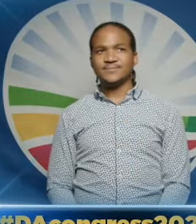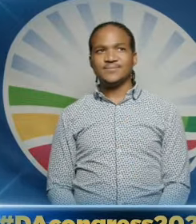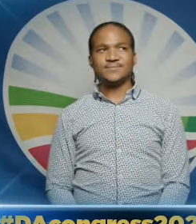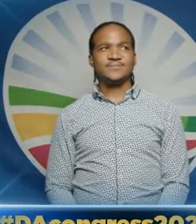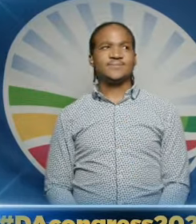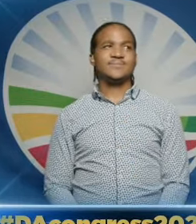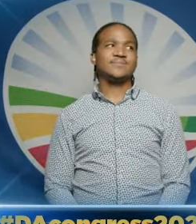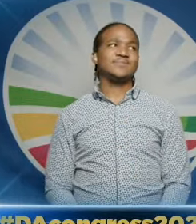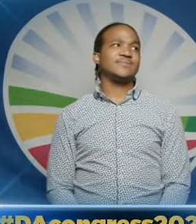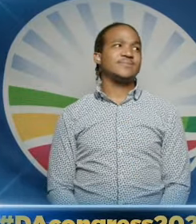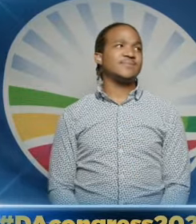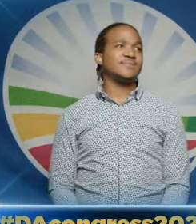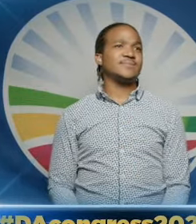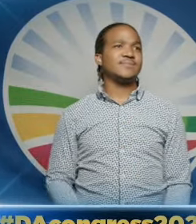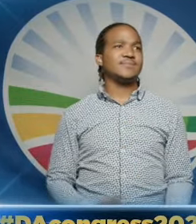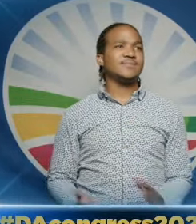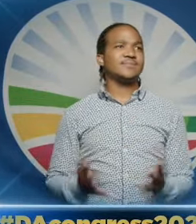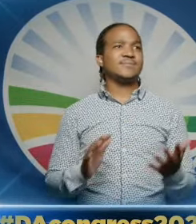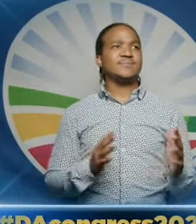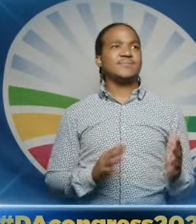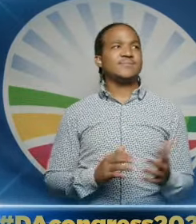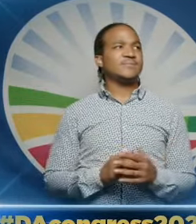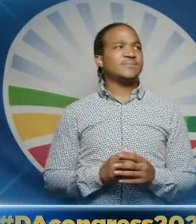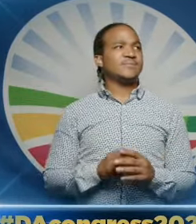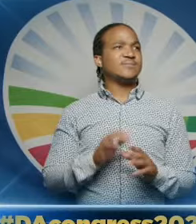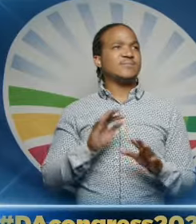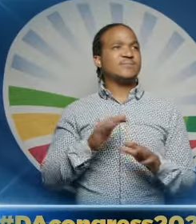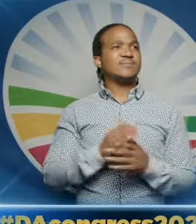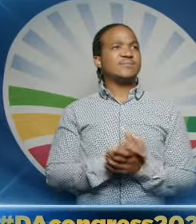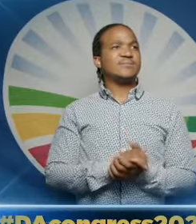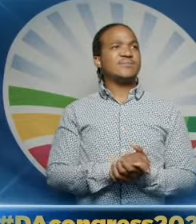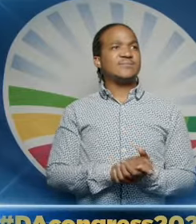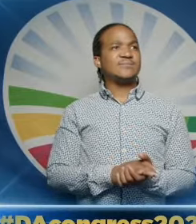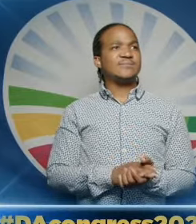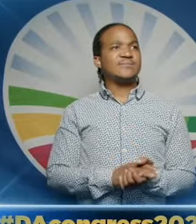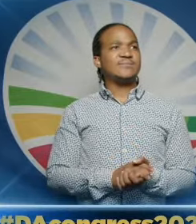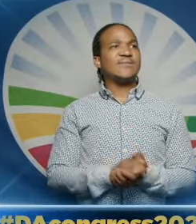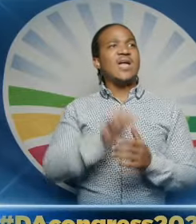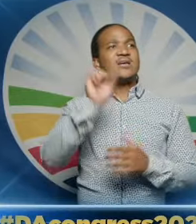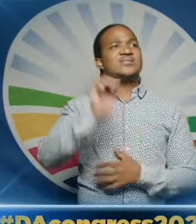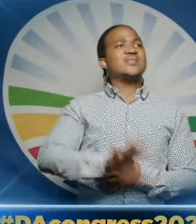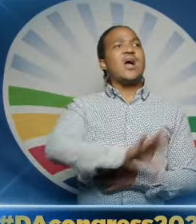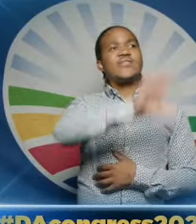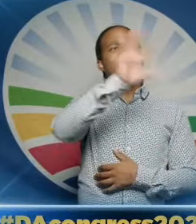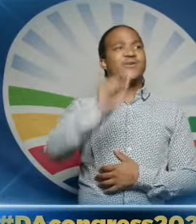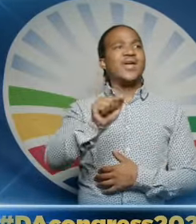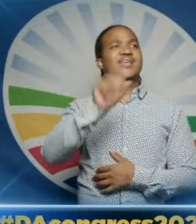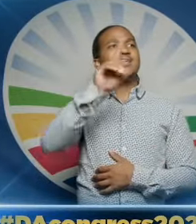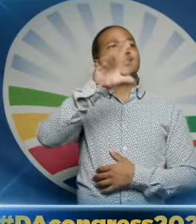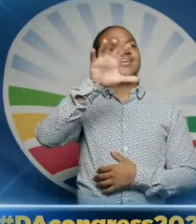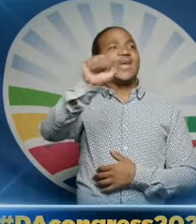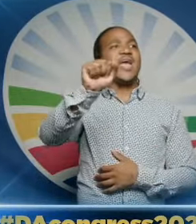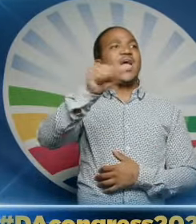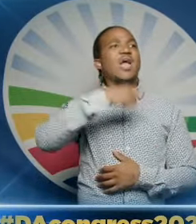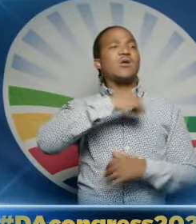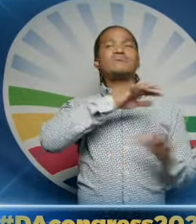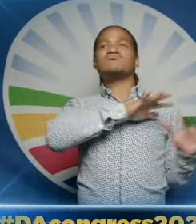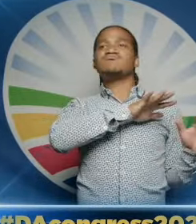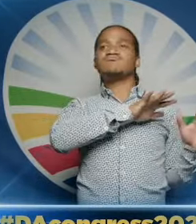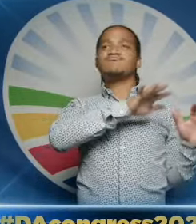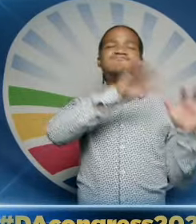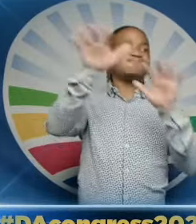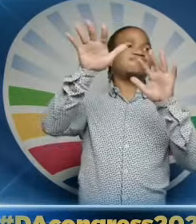what makes this beautiful party special. Nicholas, and I have to stop you. South African Democrats, let's go straight to